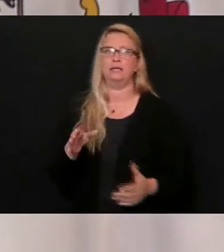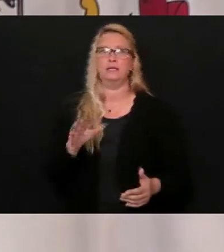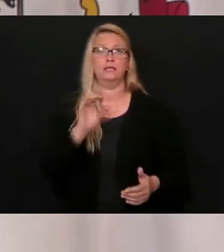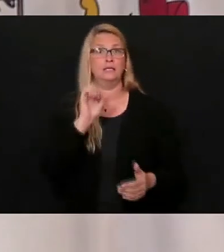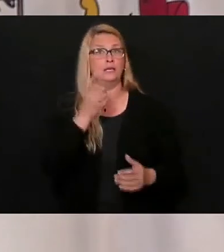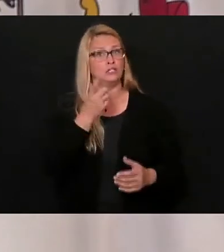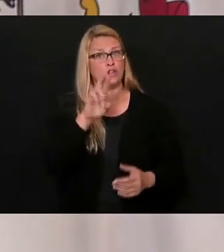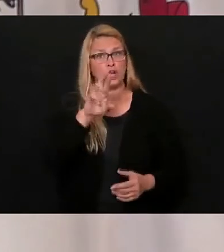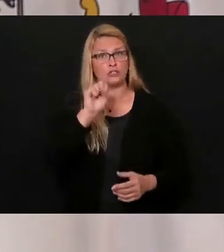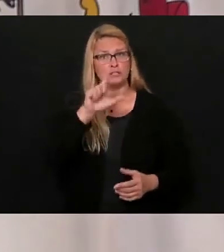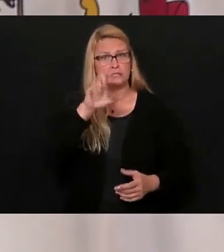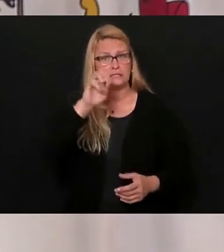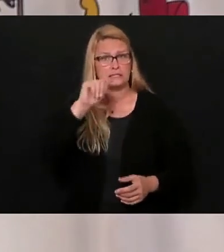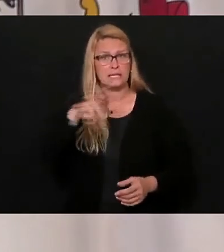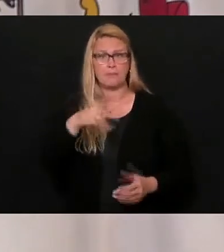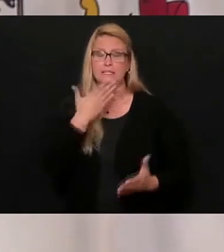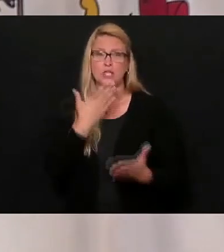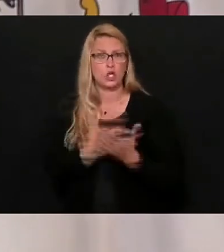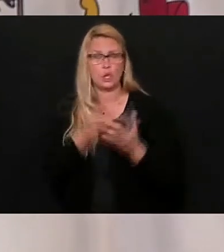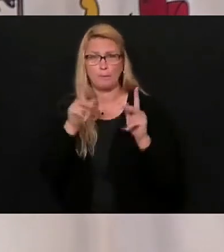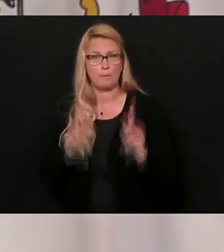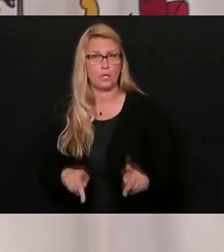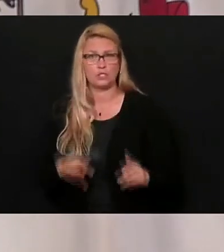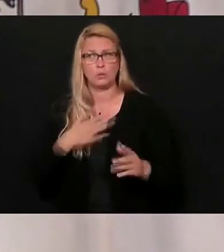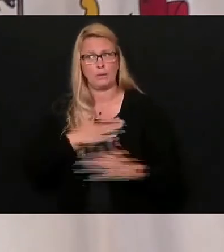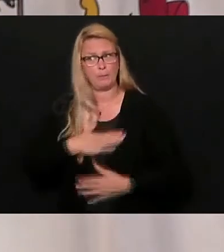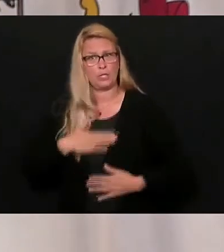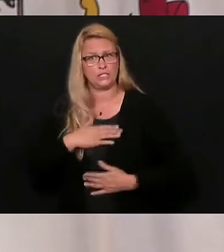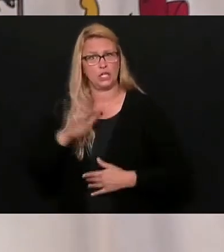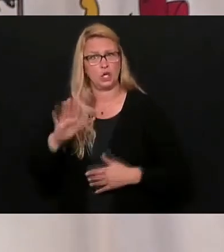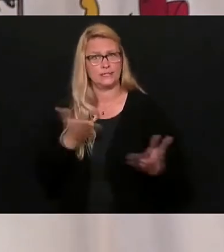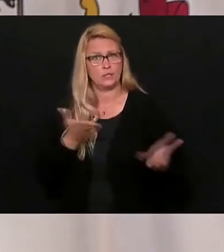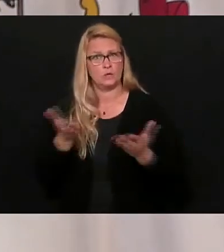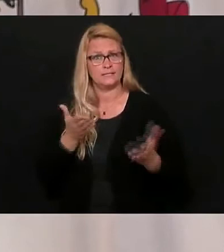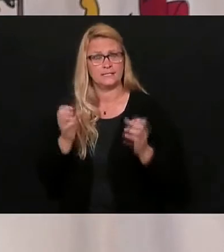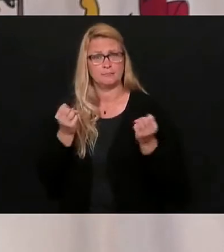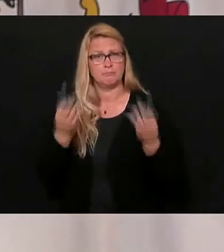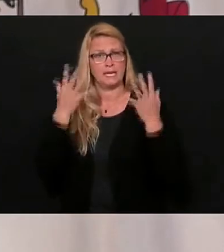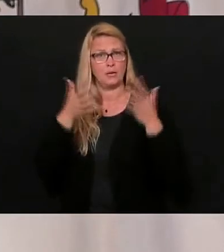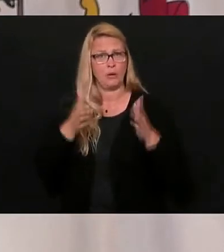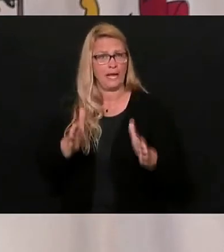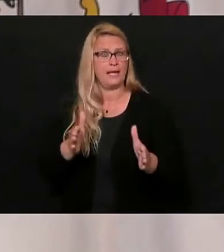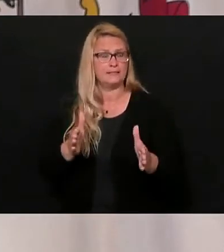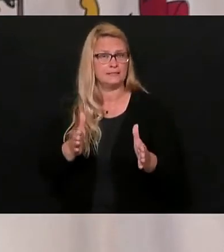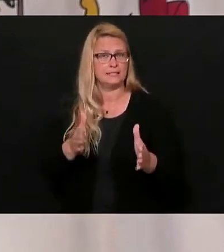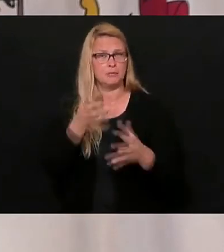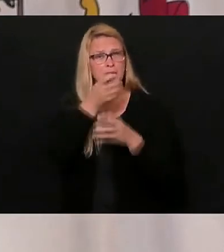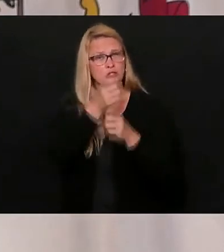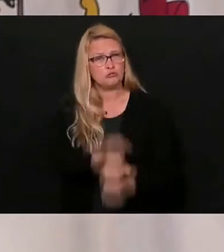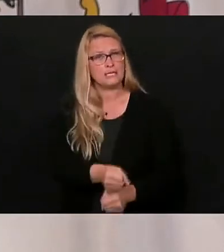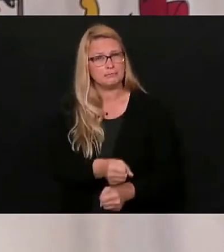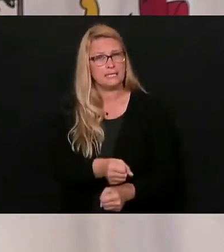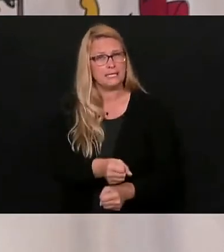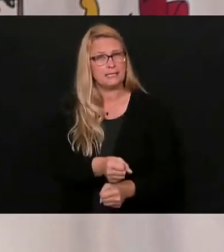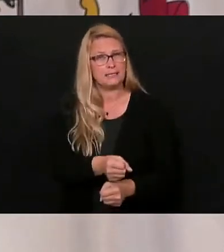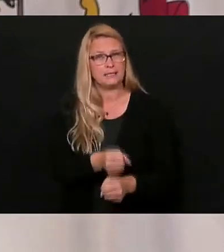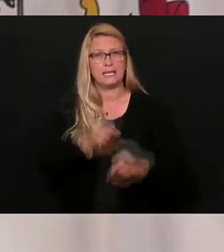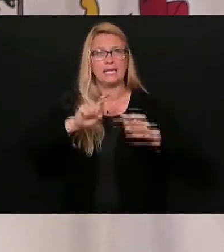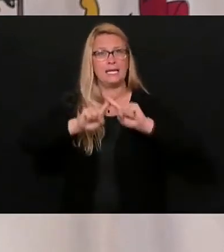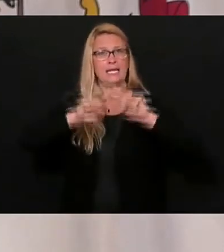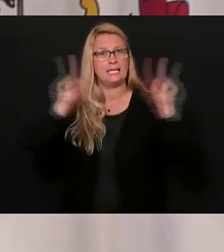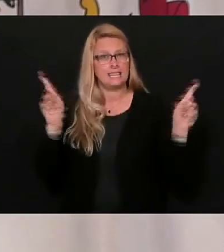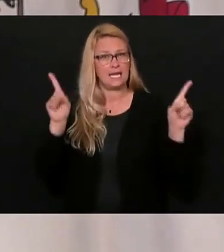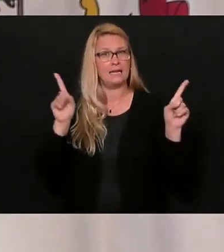good person, and we appreciate her service in many ways, but trust me, you know, there was a lot